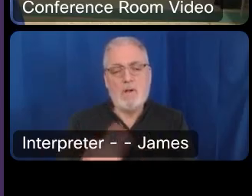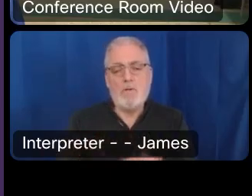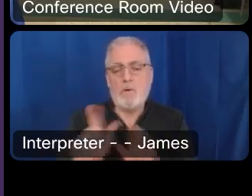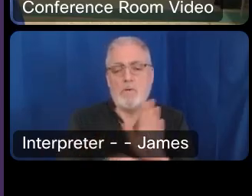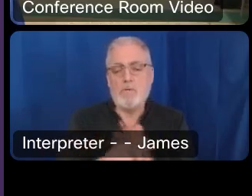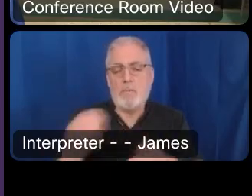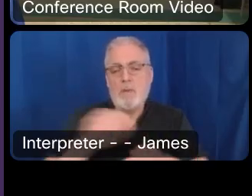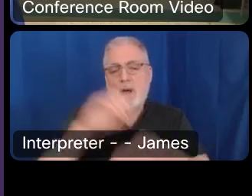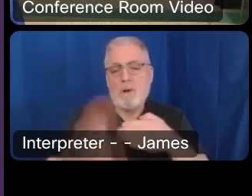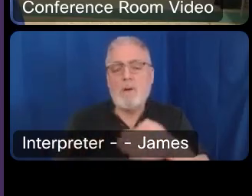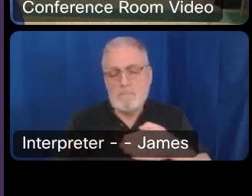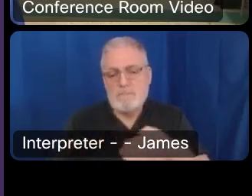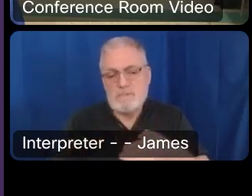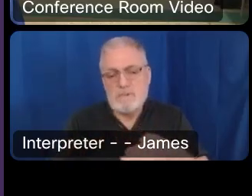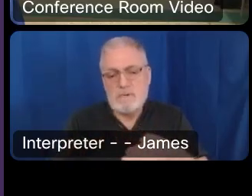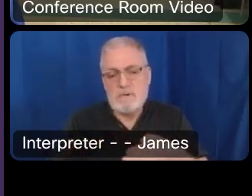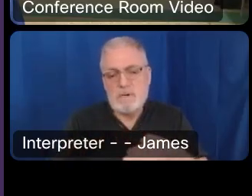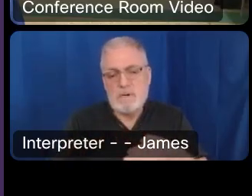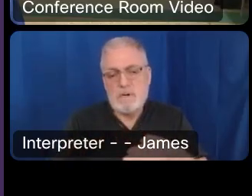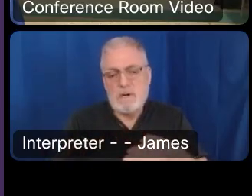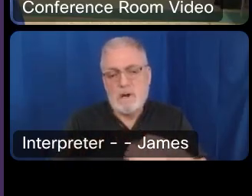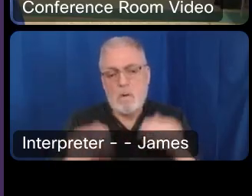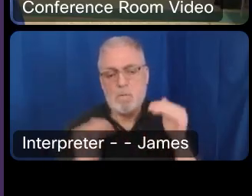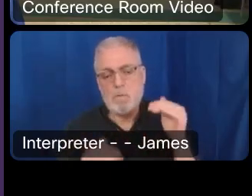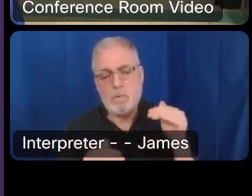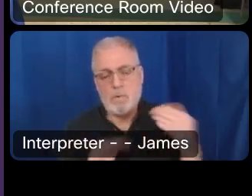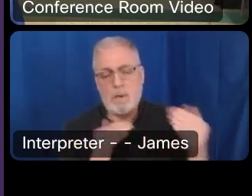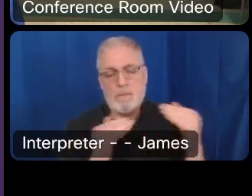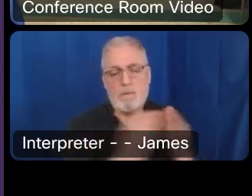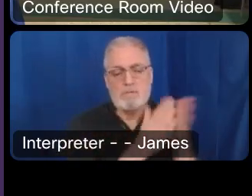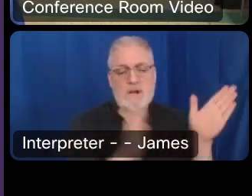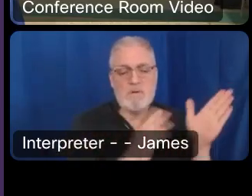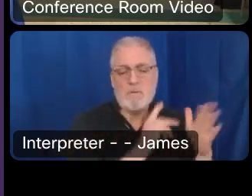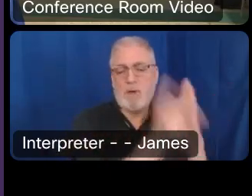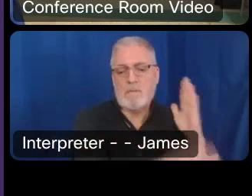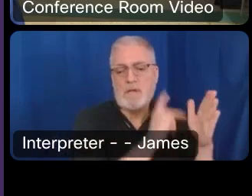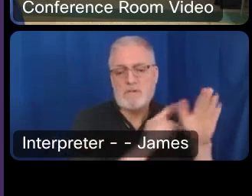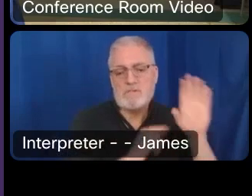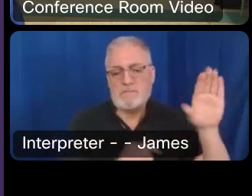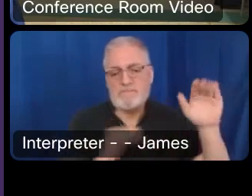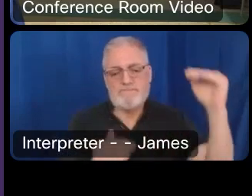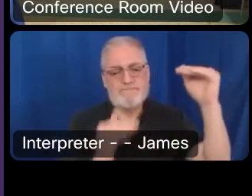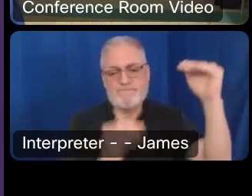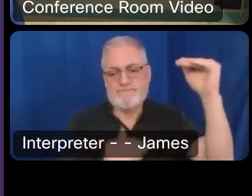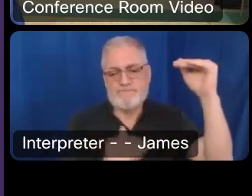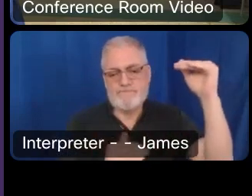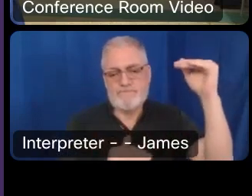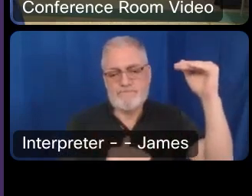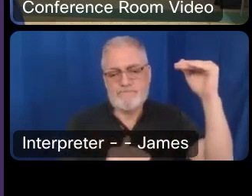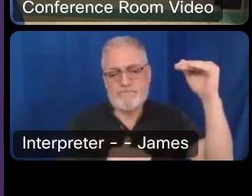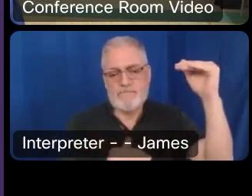raising awareness and then trying to put in place different interventions that can help people